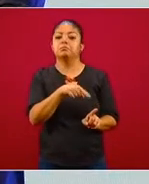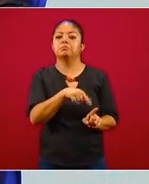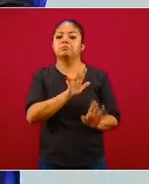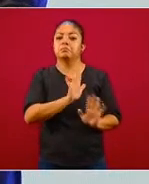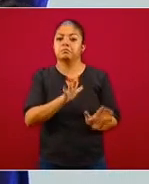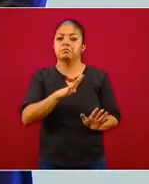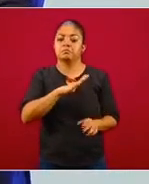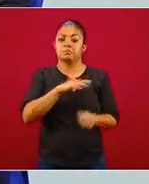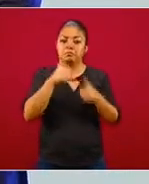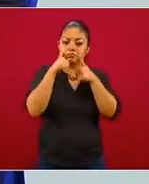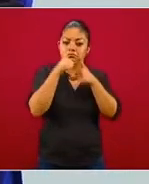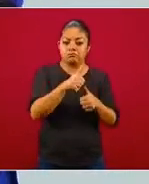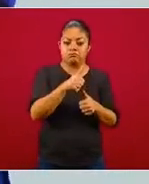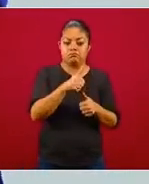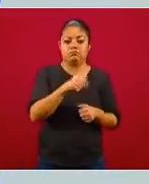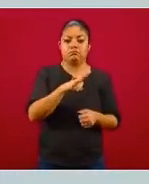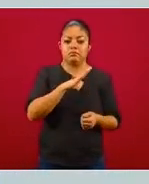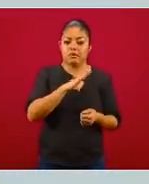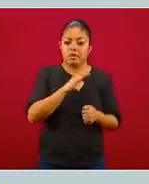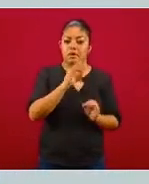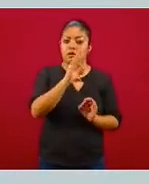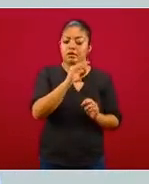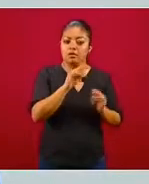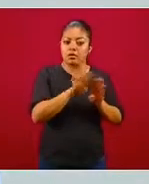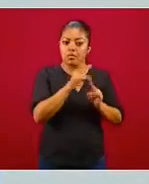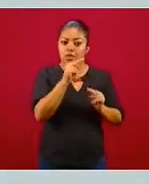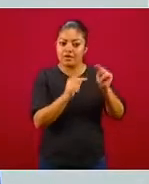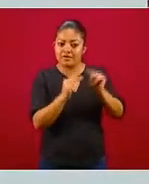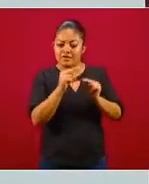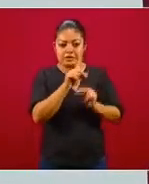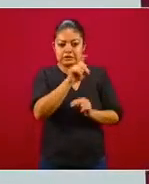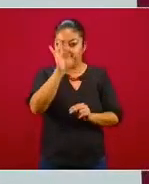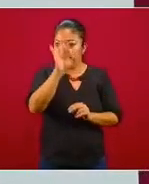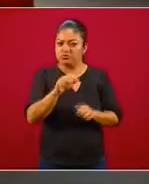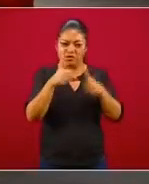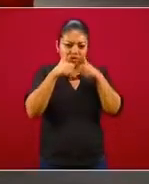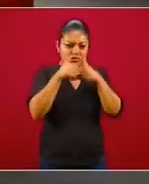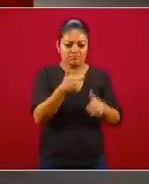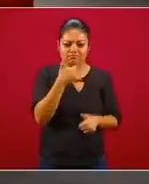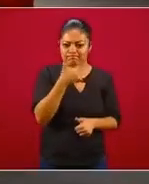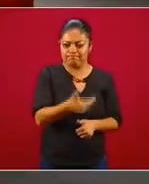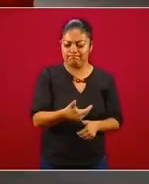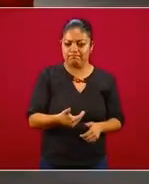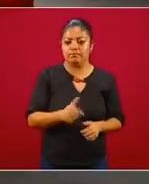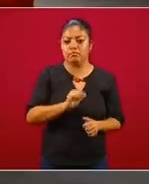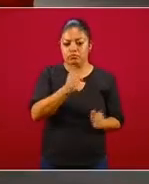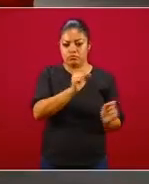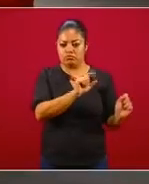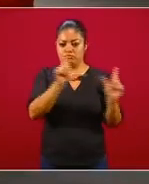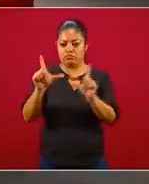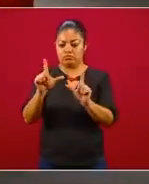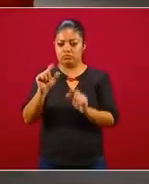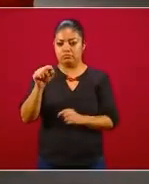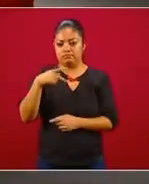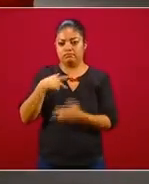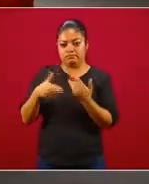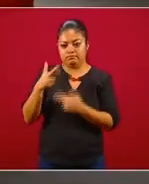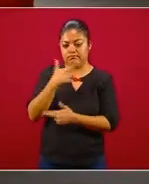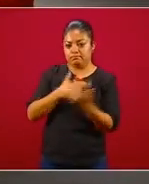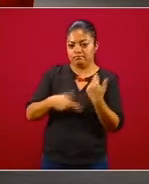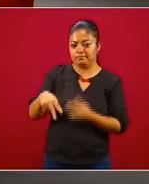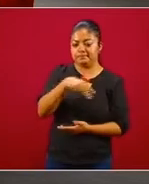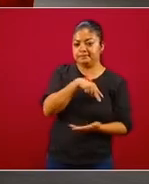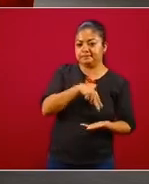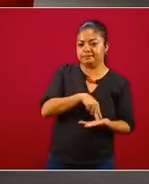But the important thing is the people who are at higher risk levels of presenting complications are all